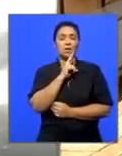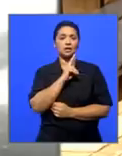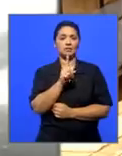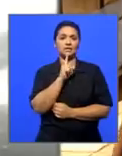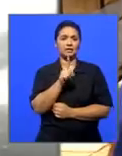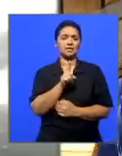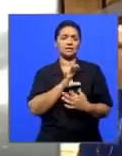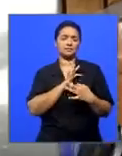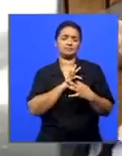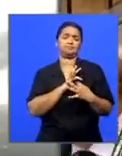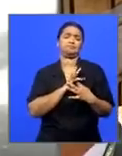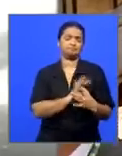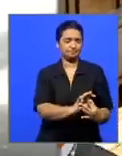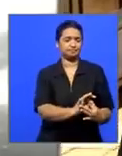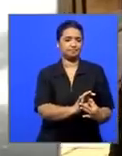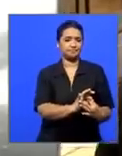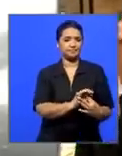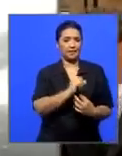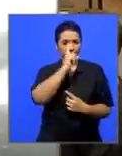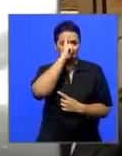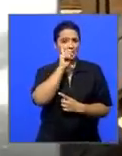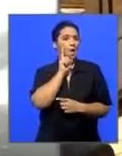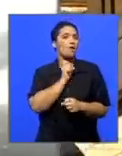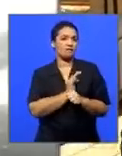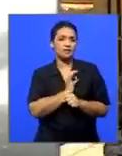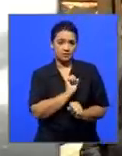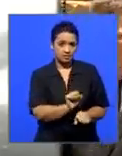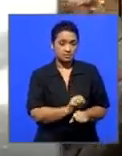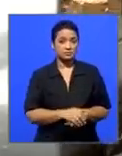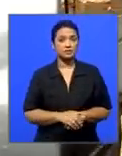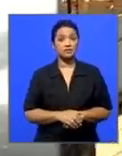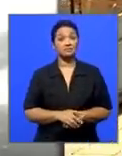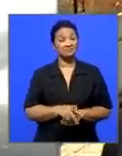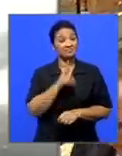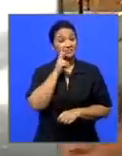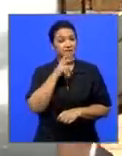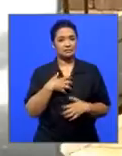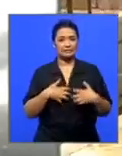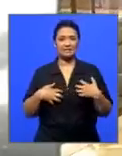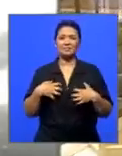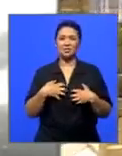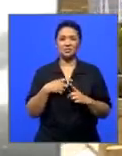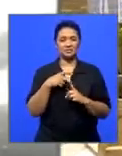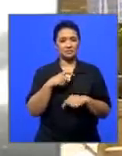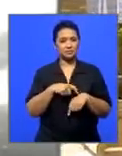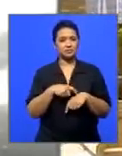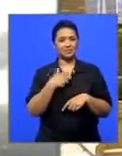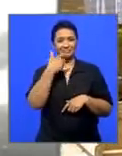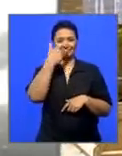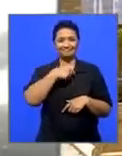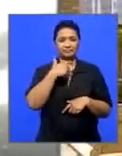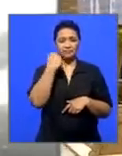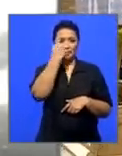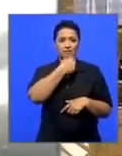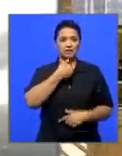he was very attached to his grandfather. Yeah, you can see this is an emotional time for him. It certainly is, and we've